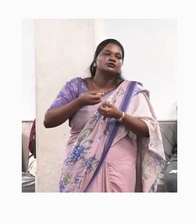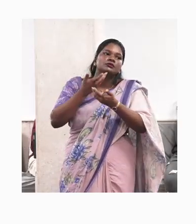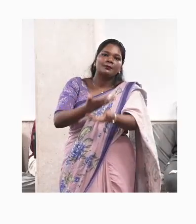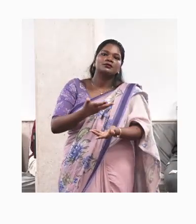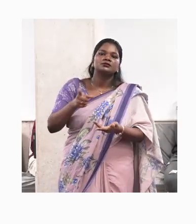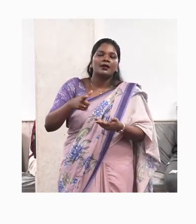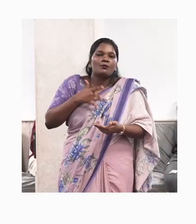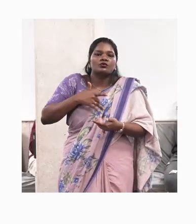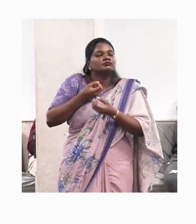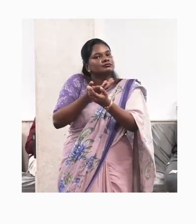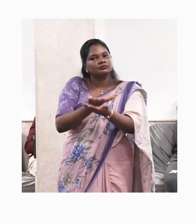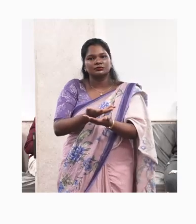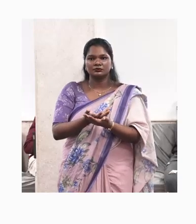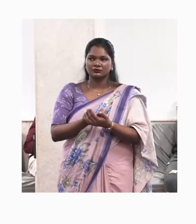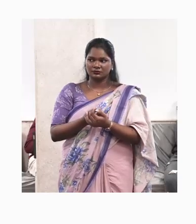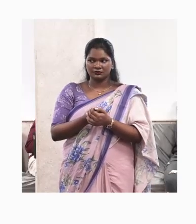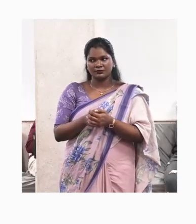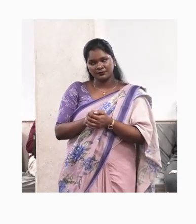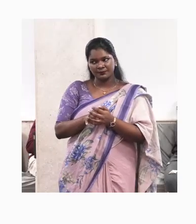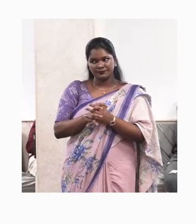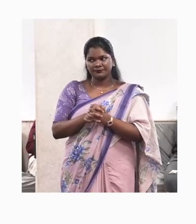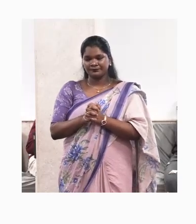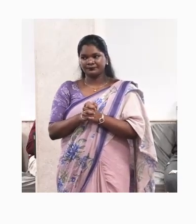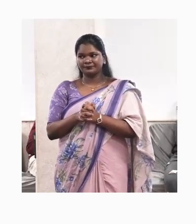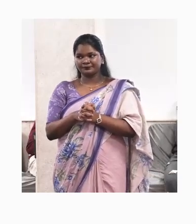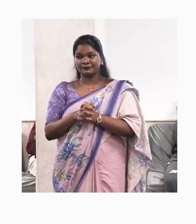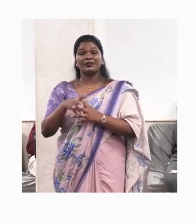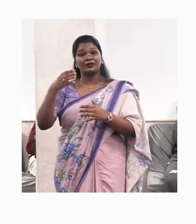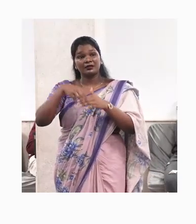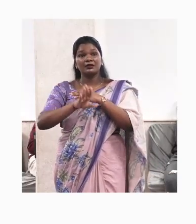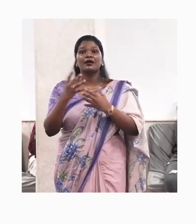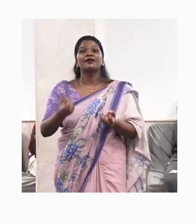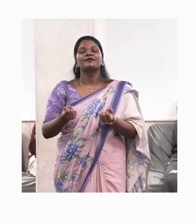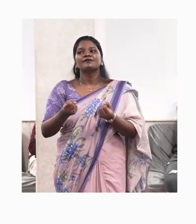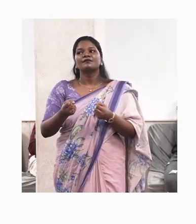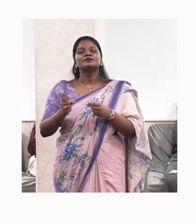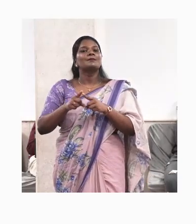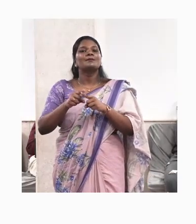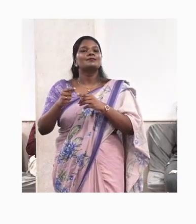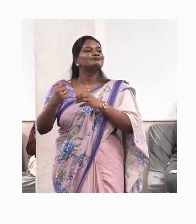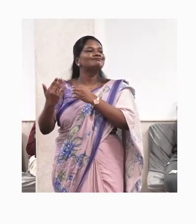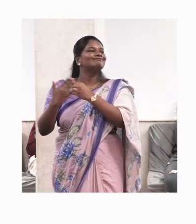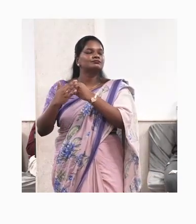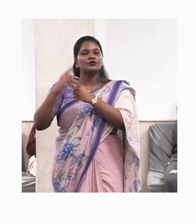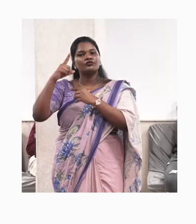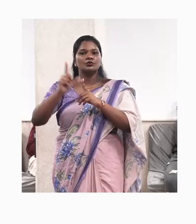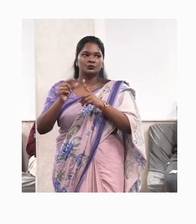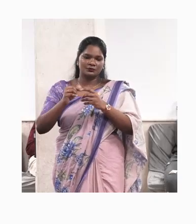complex emotions. And therefore, the approach in doing